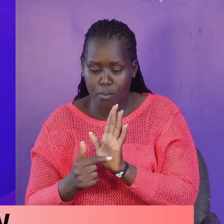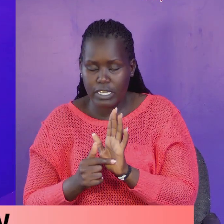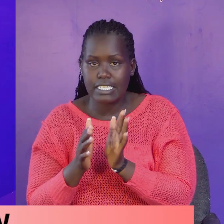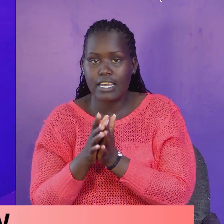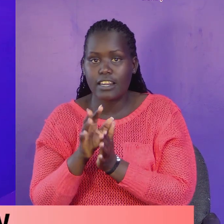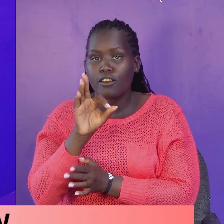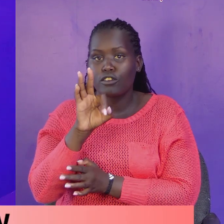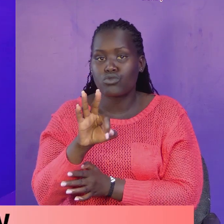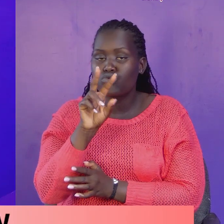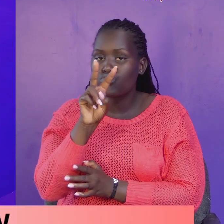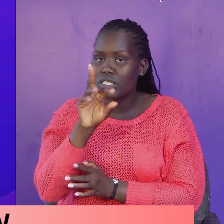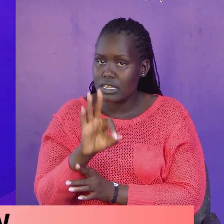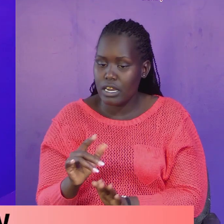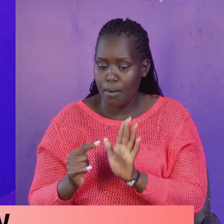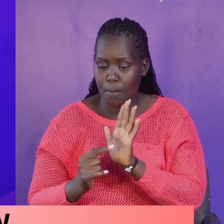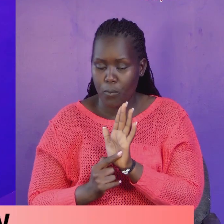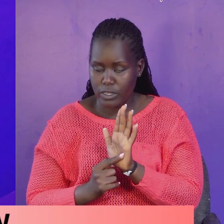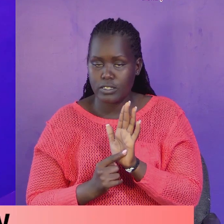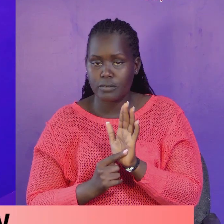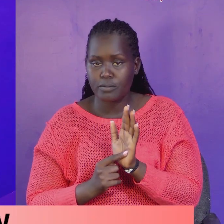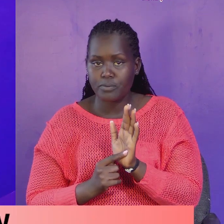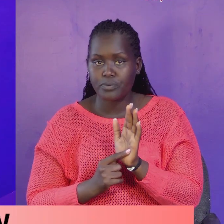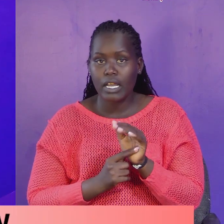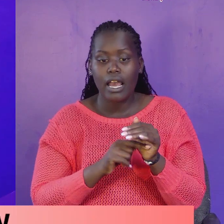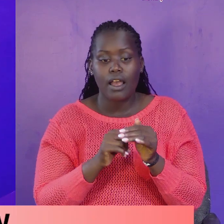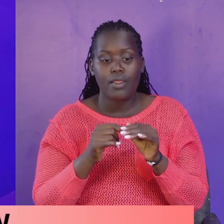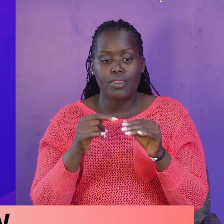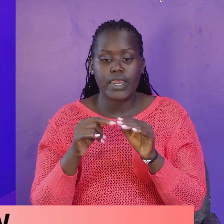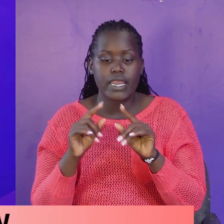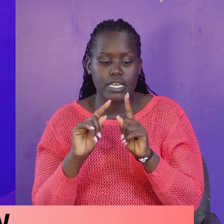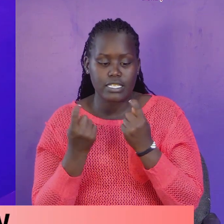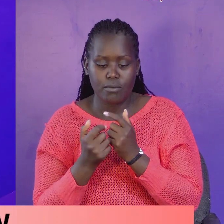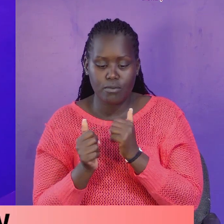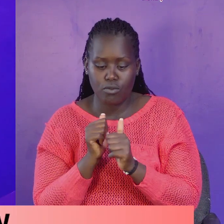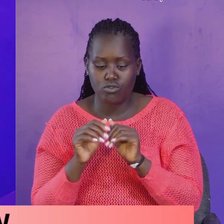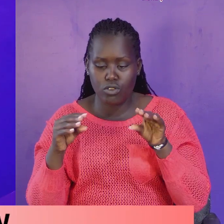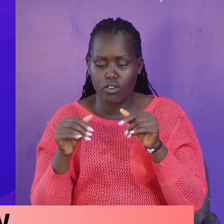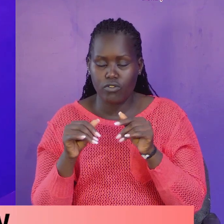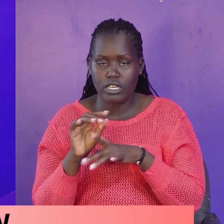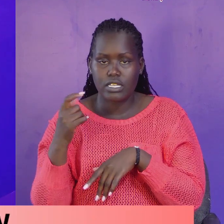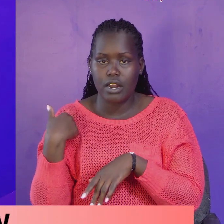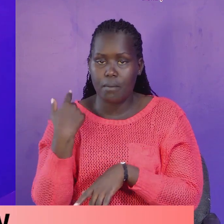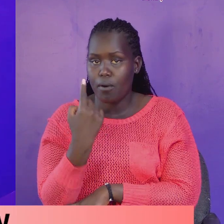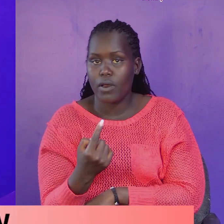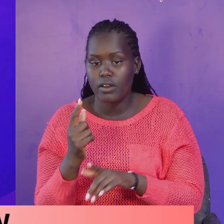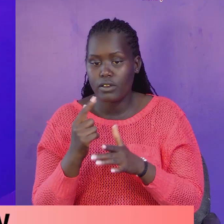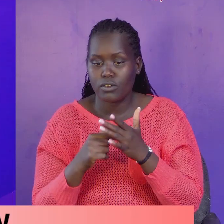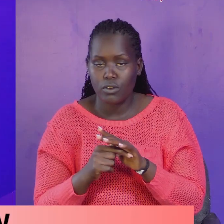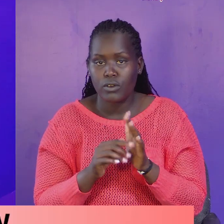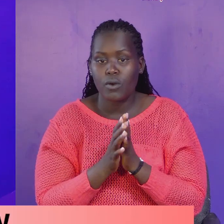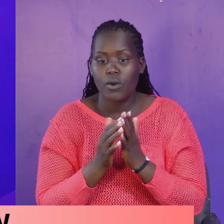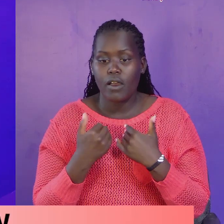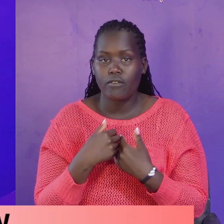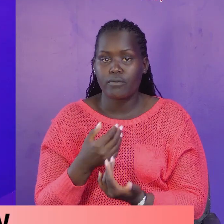So, you know, the team that will qualify as the #1 team in this group will have an